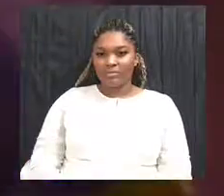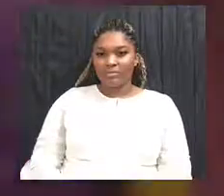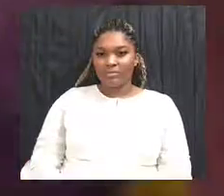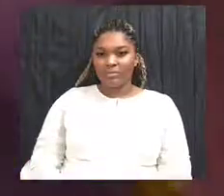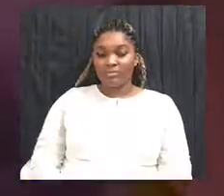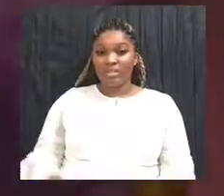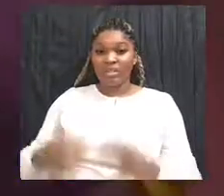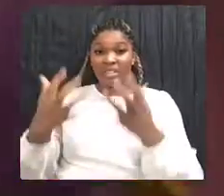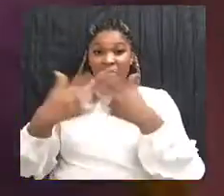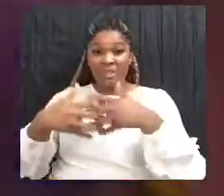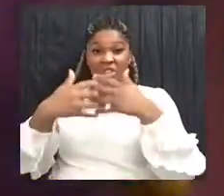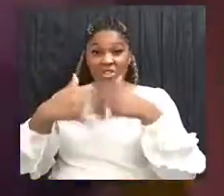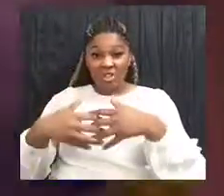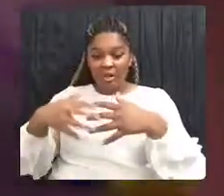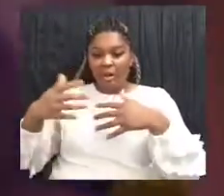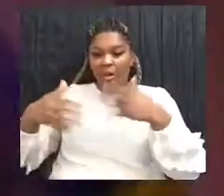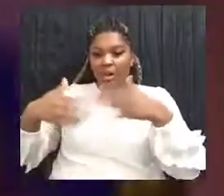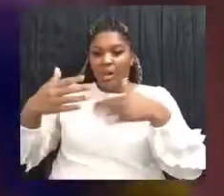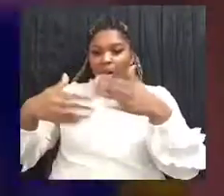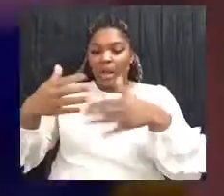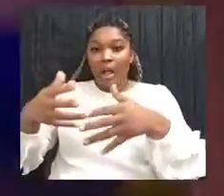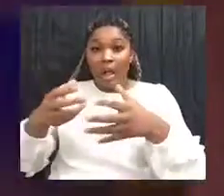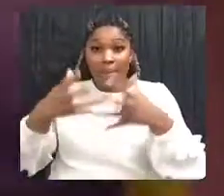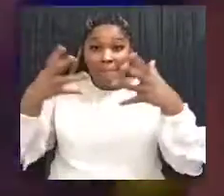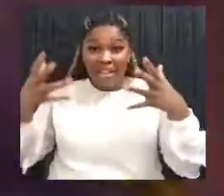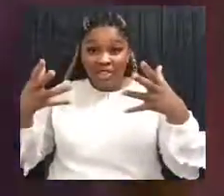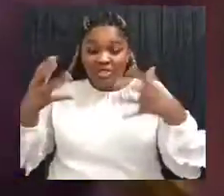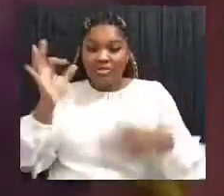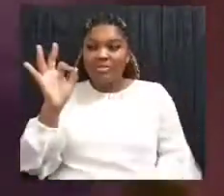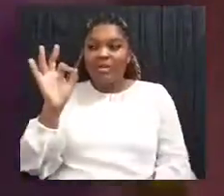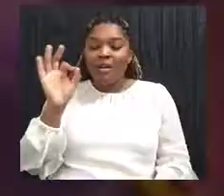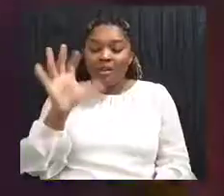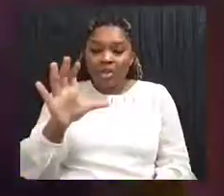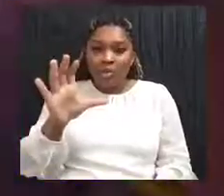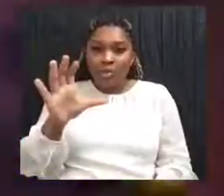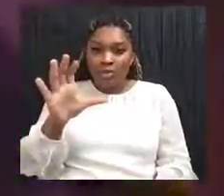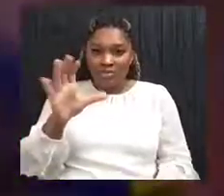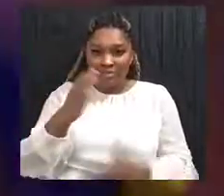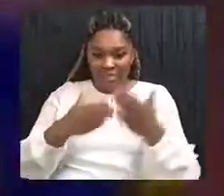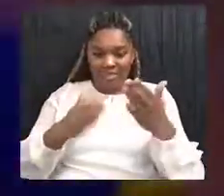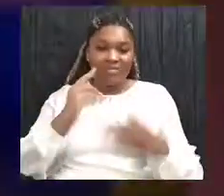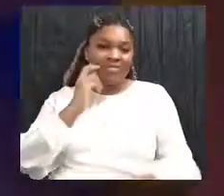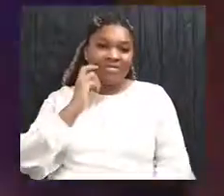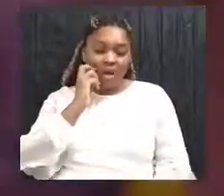The machine processes 900 pieces of bubblegum per minute.